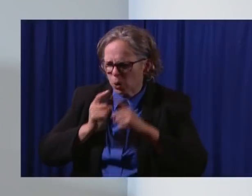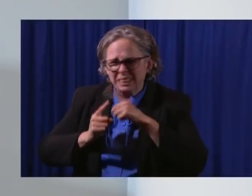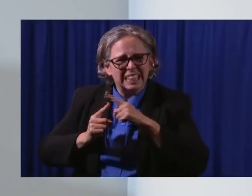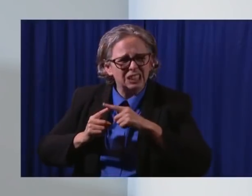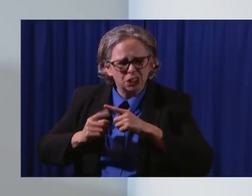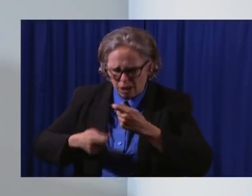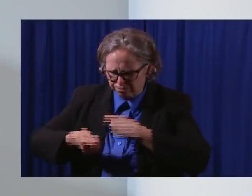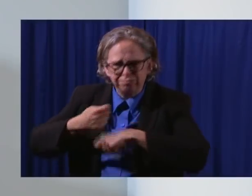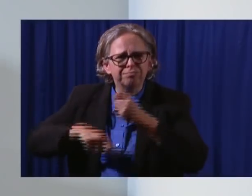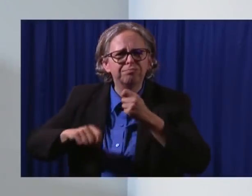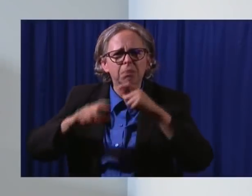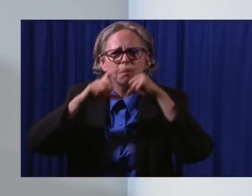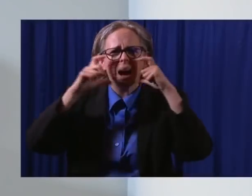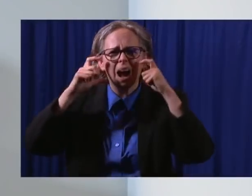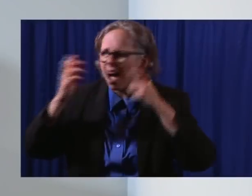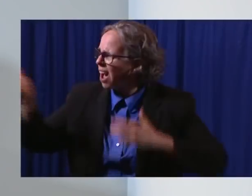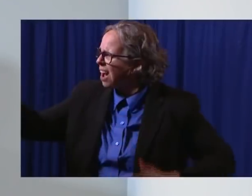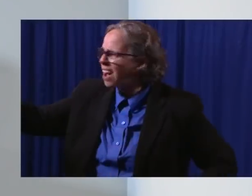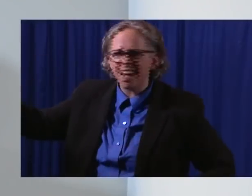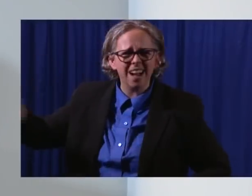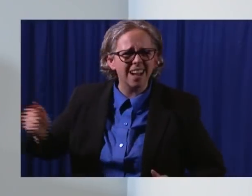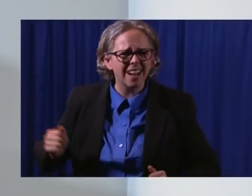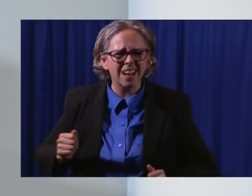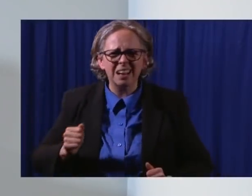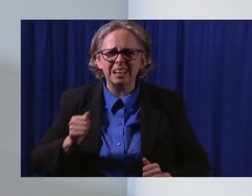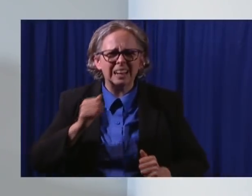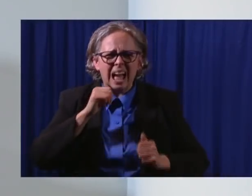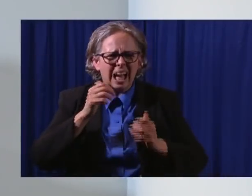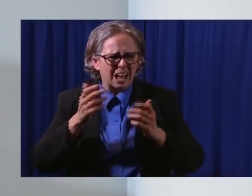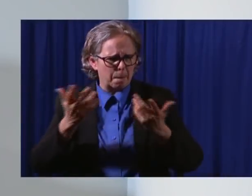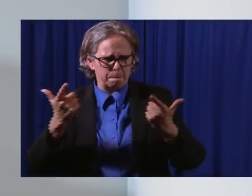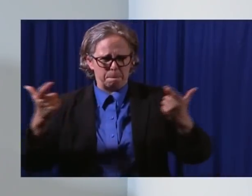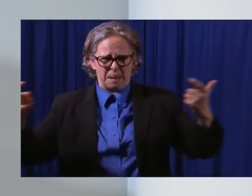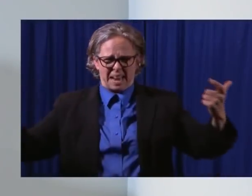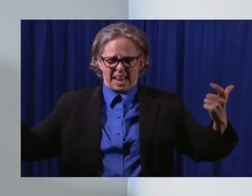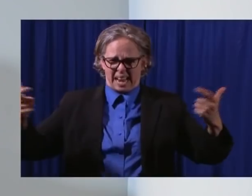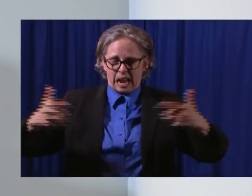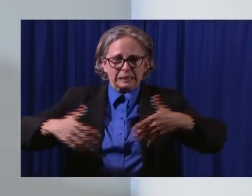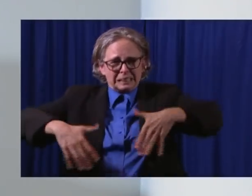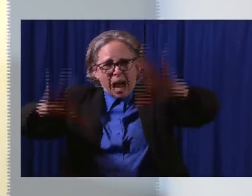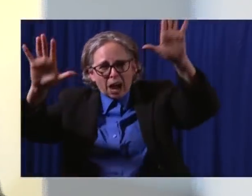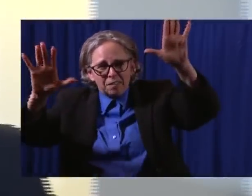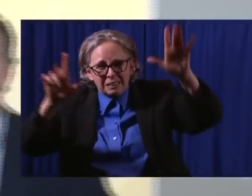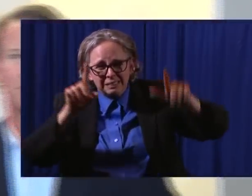difference. We're not asking for big sacrifices. We're just asking everybody to do their part.